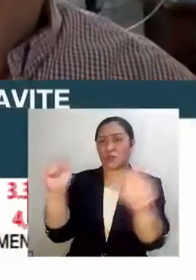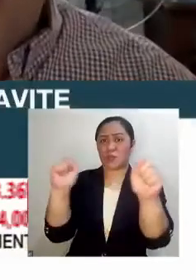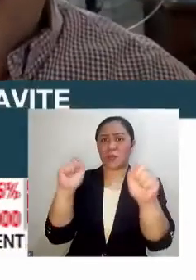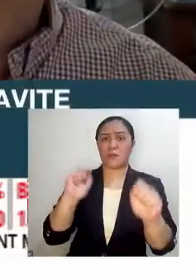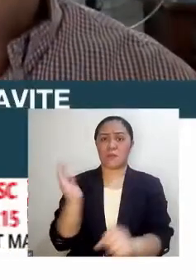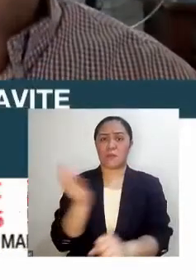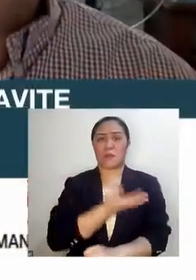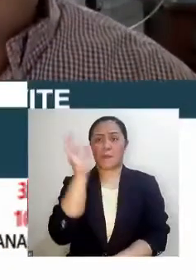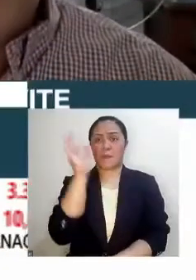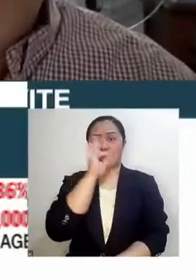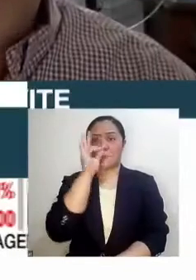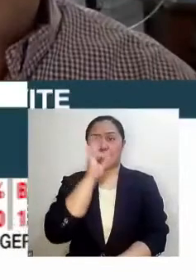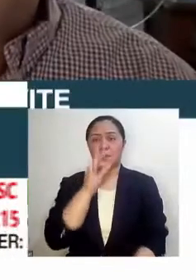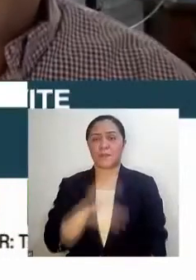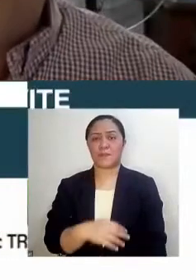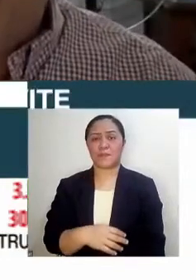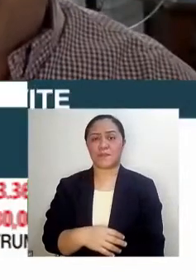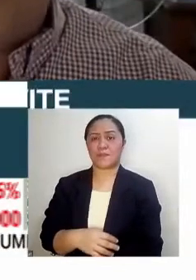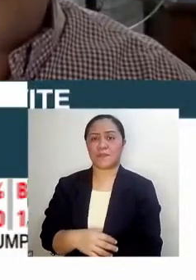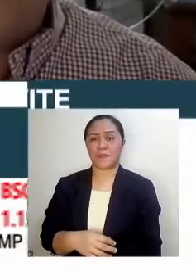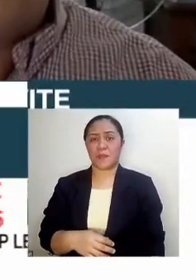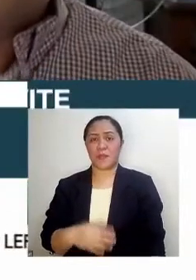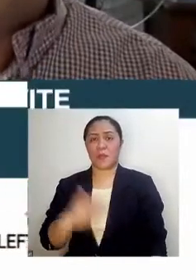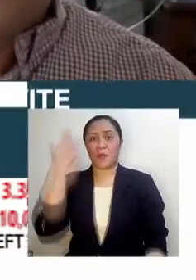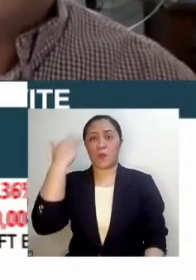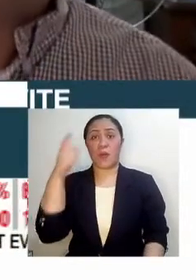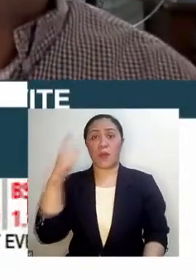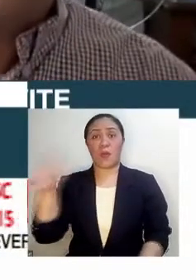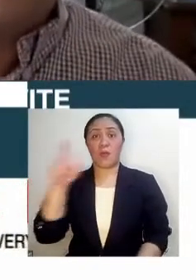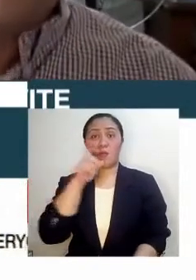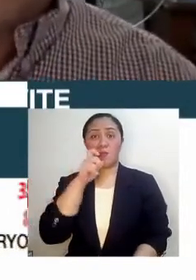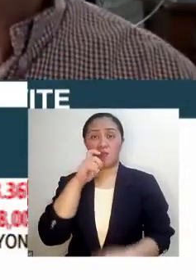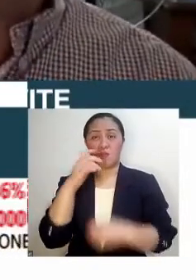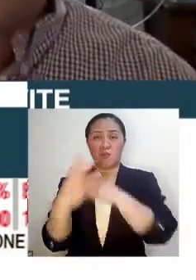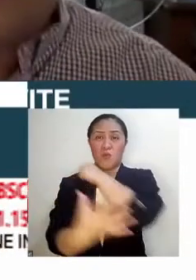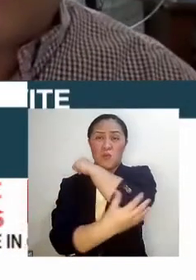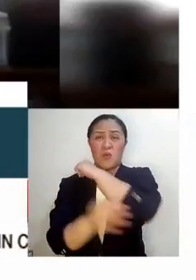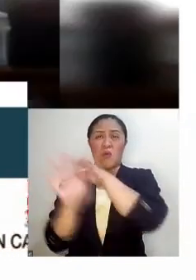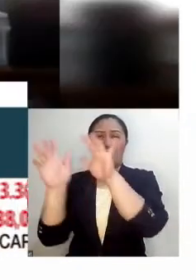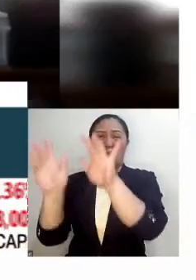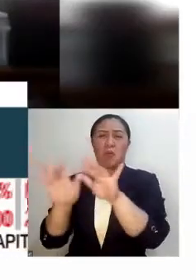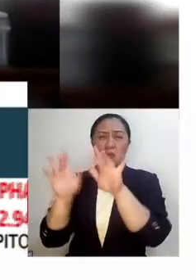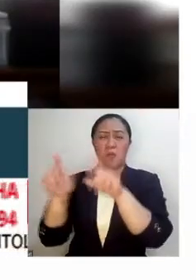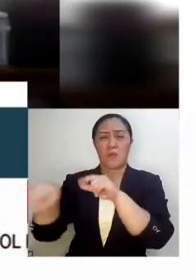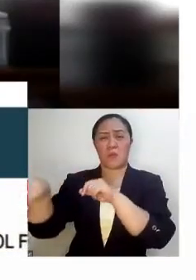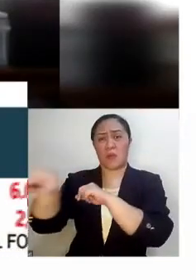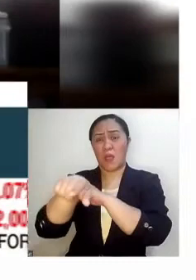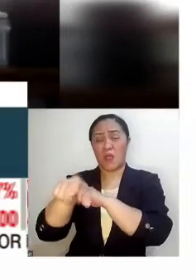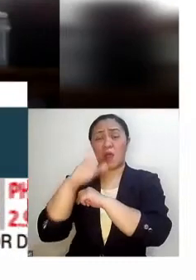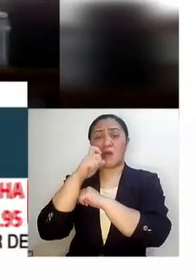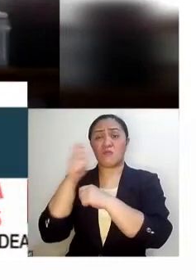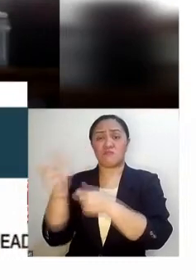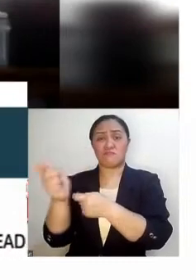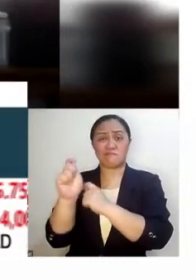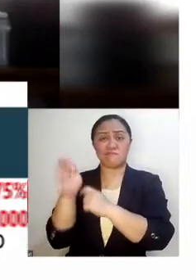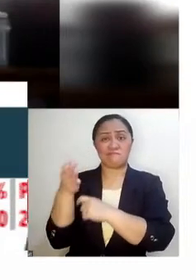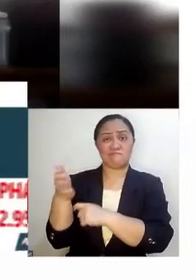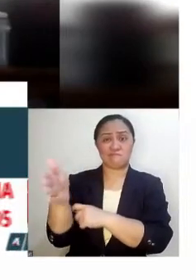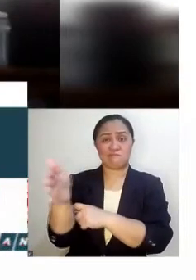Our poor, marginalized fisher folks, with their wooden outriggers, being confronted